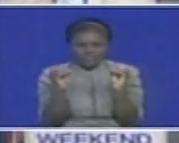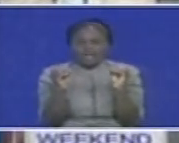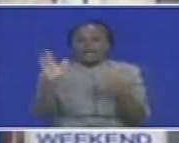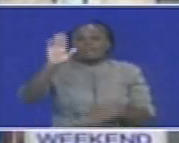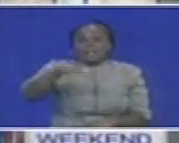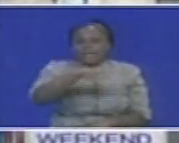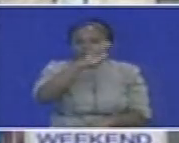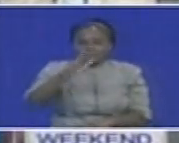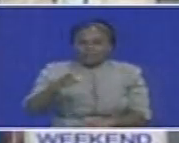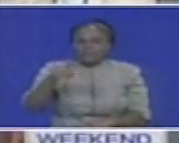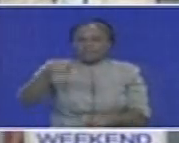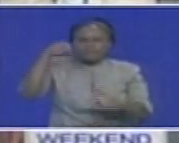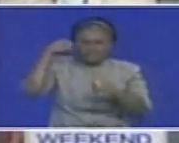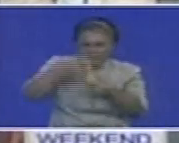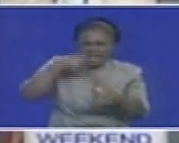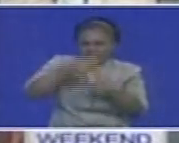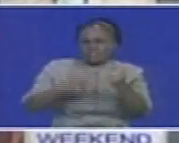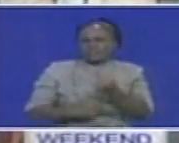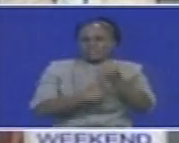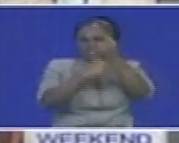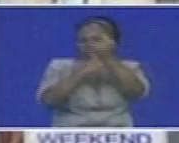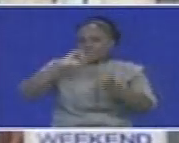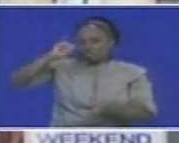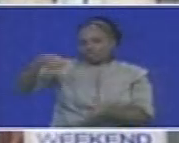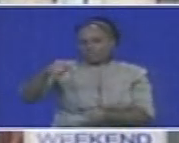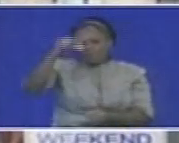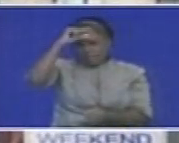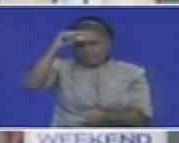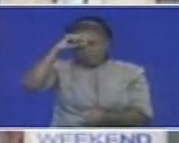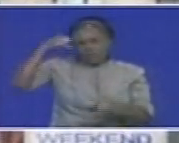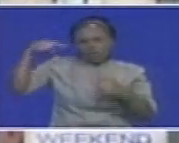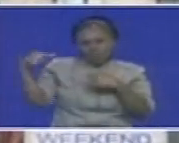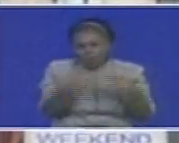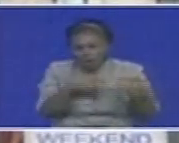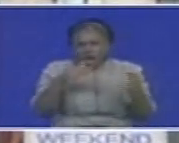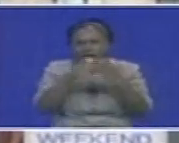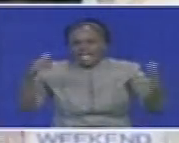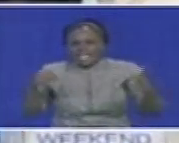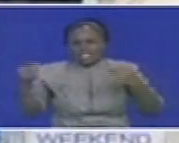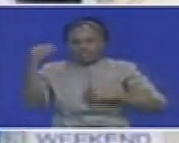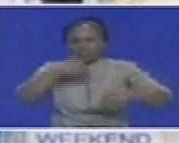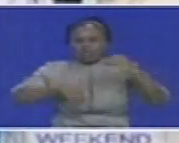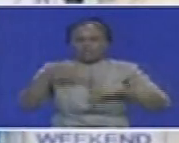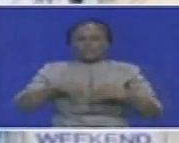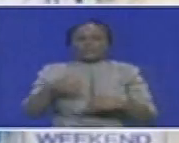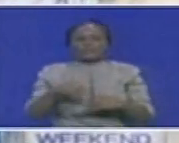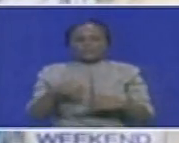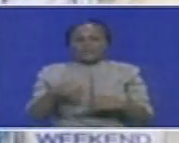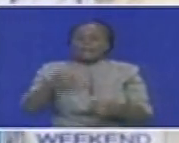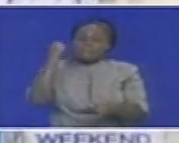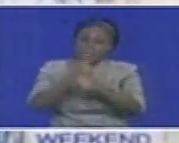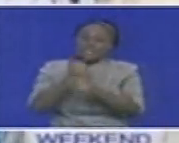Parliament will fight and support the Jubilee government in the war against corruption. Na lazima